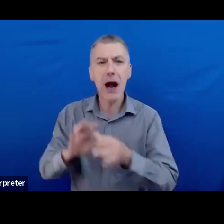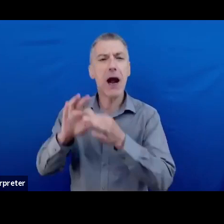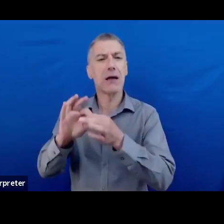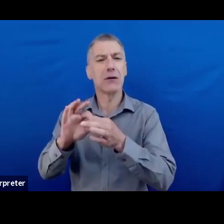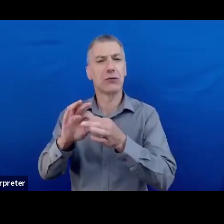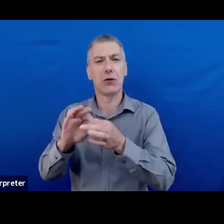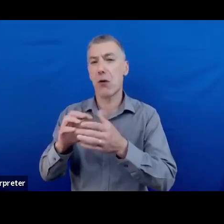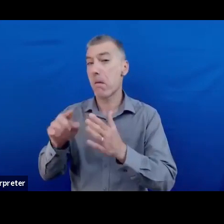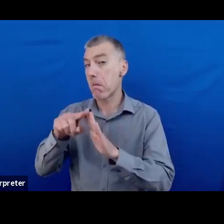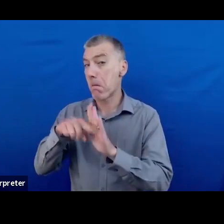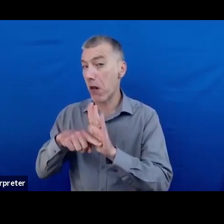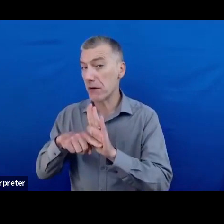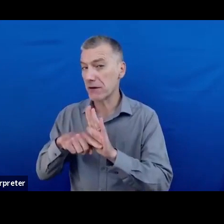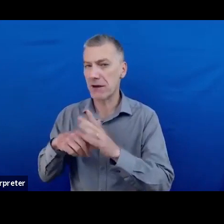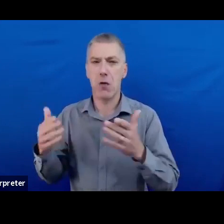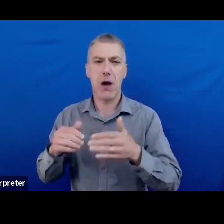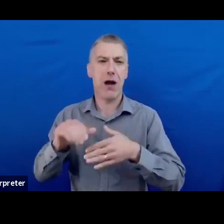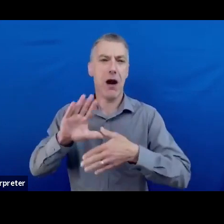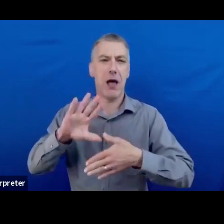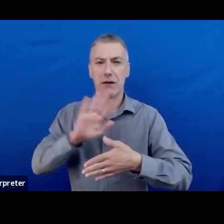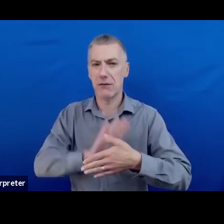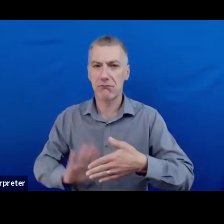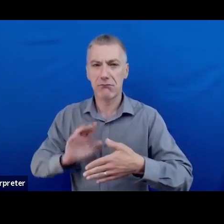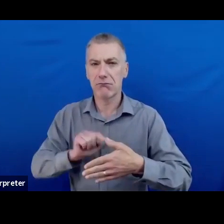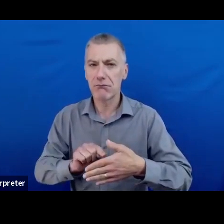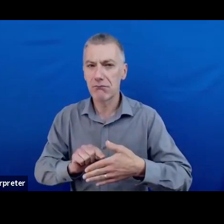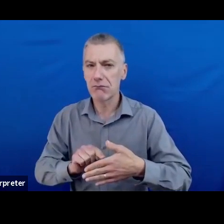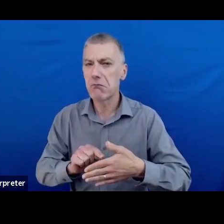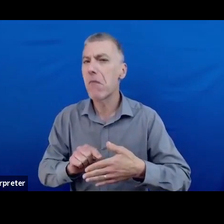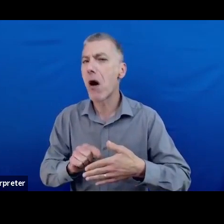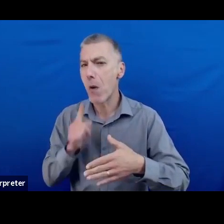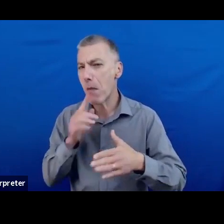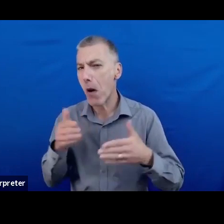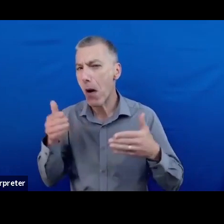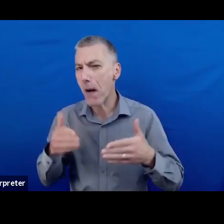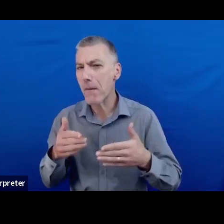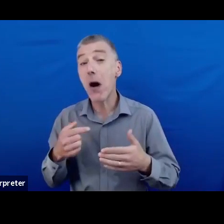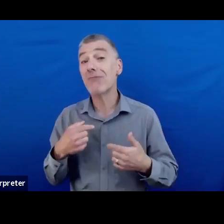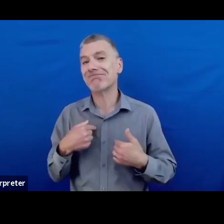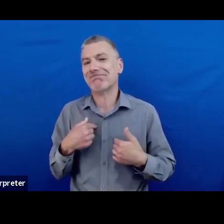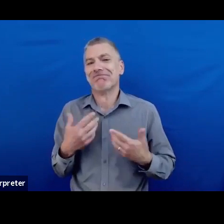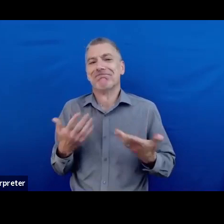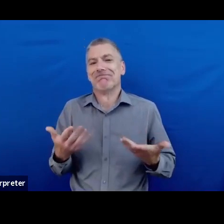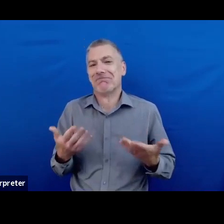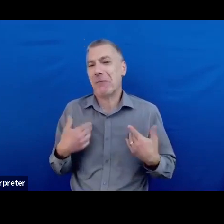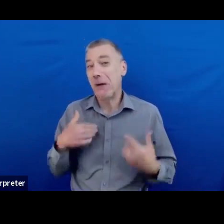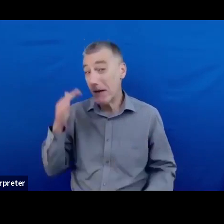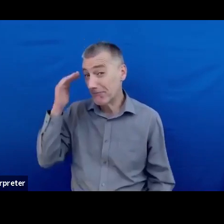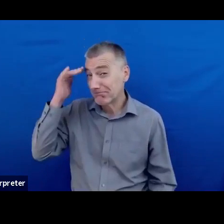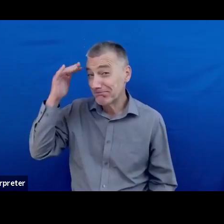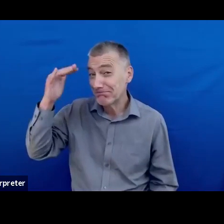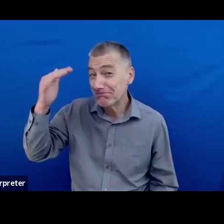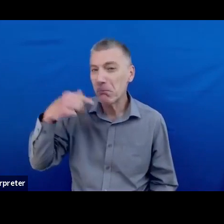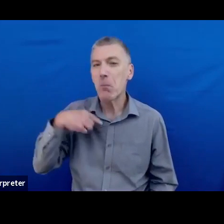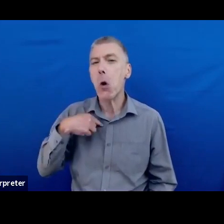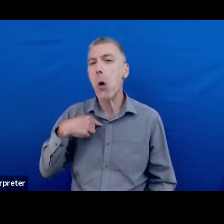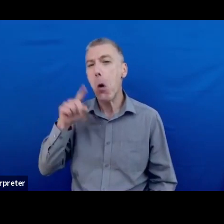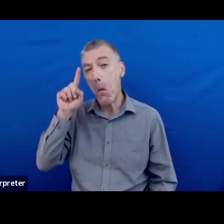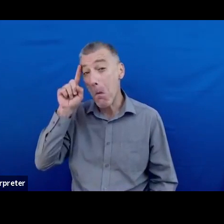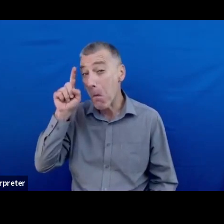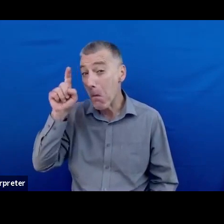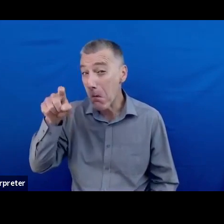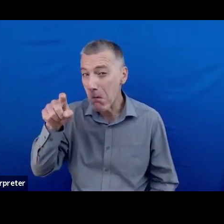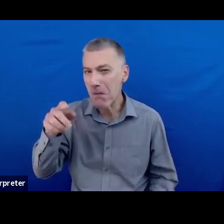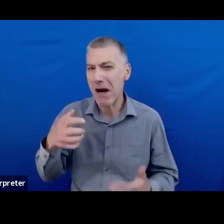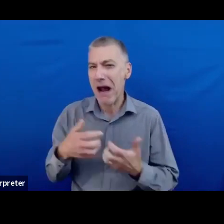And perhaps inevitably, I'm going to be maybe a little bit more speculative and ideally just a tad provocative in trying